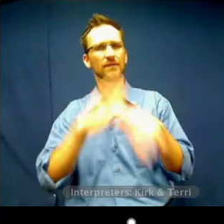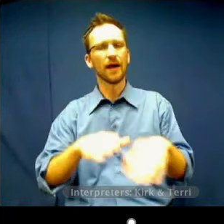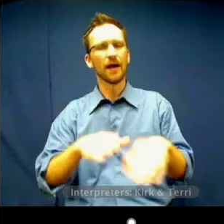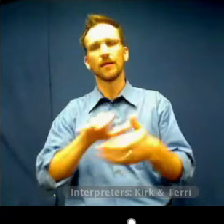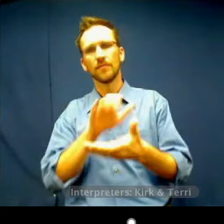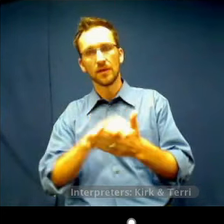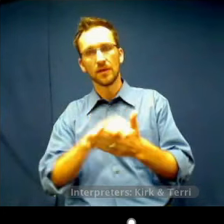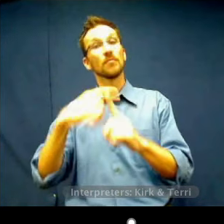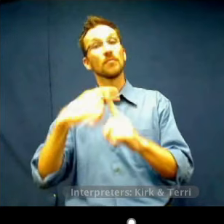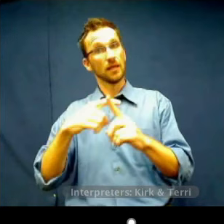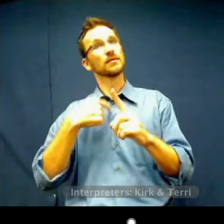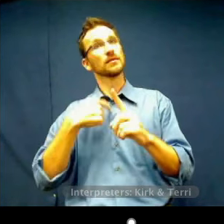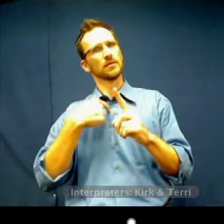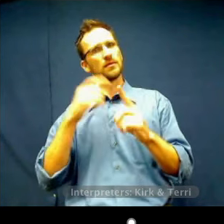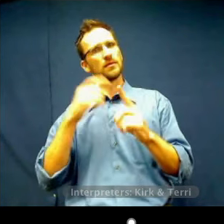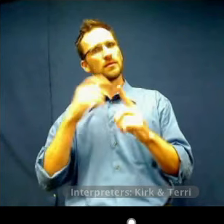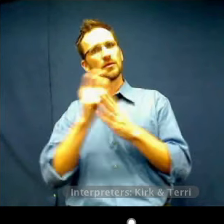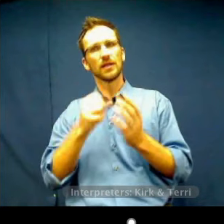the case